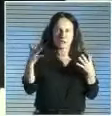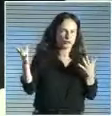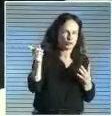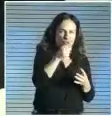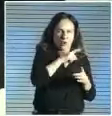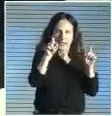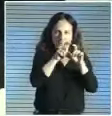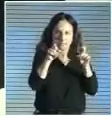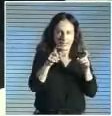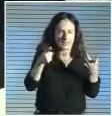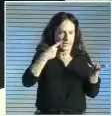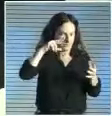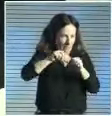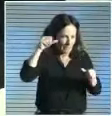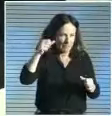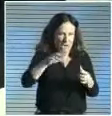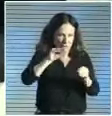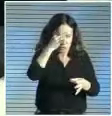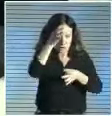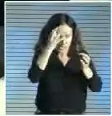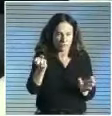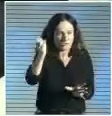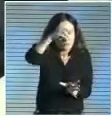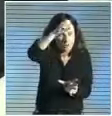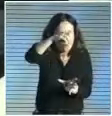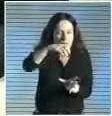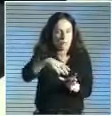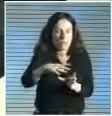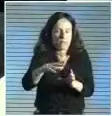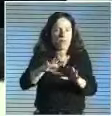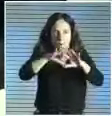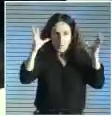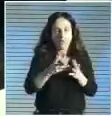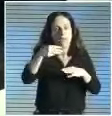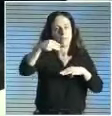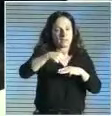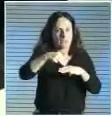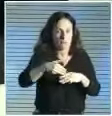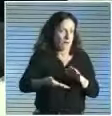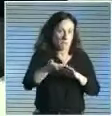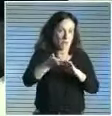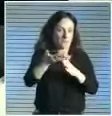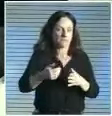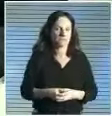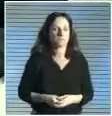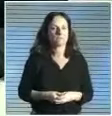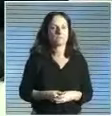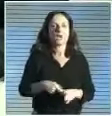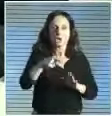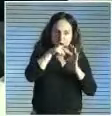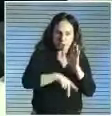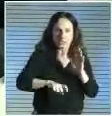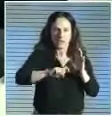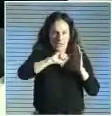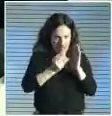also the regulation is present in the platform. So those companies that normally they